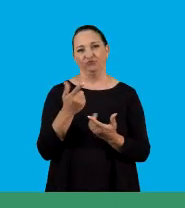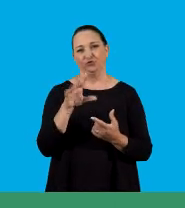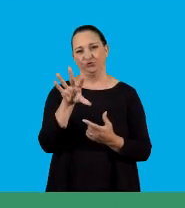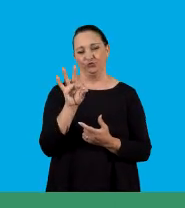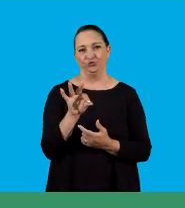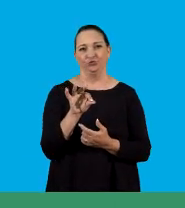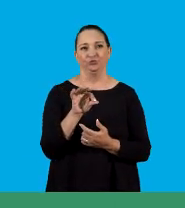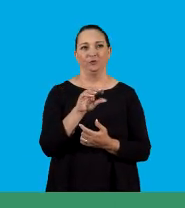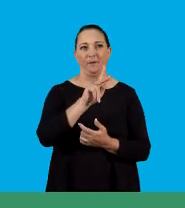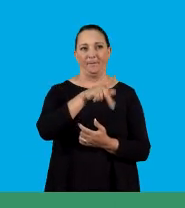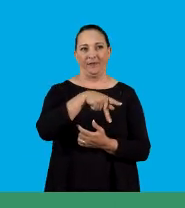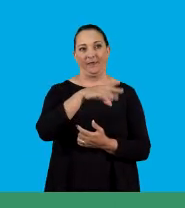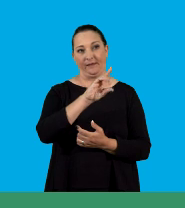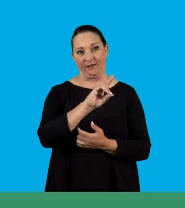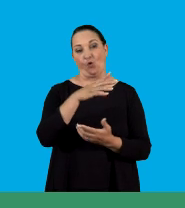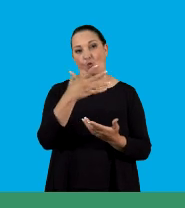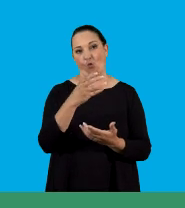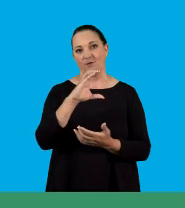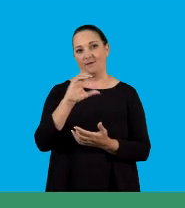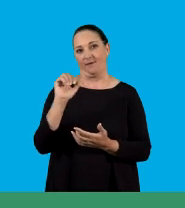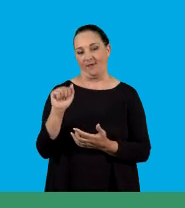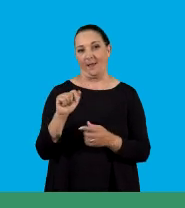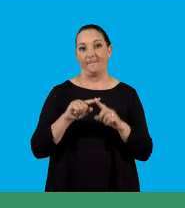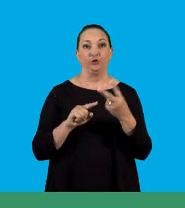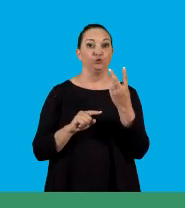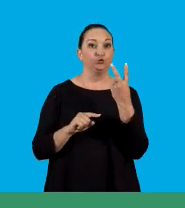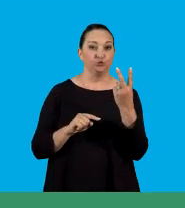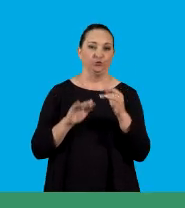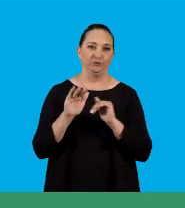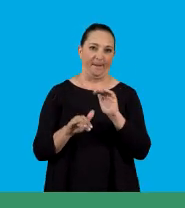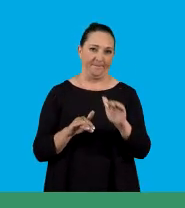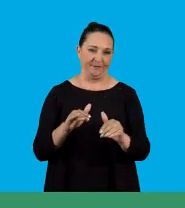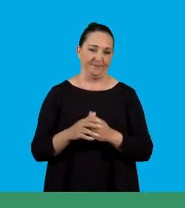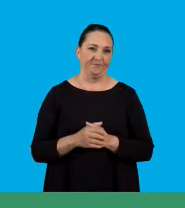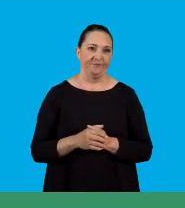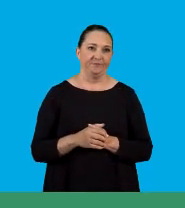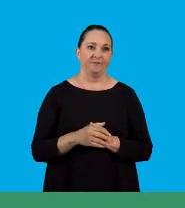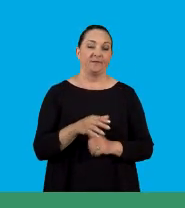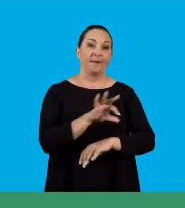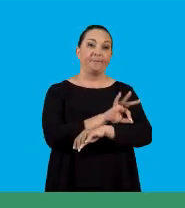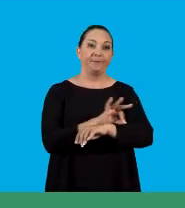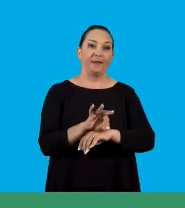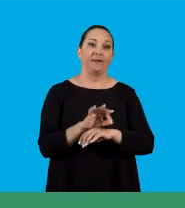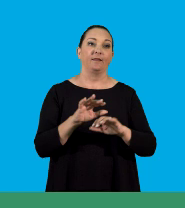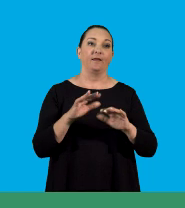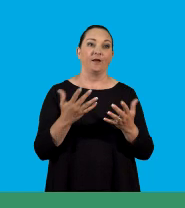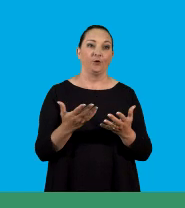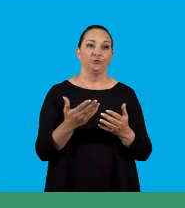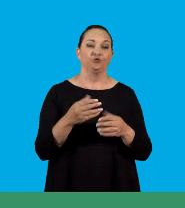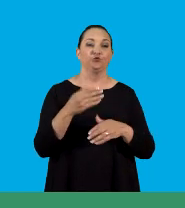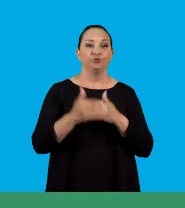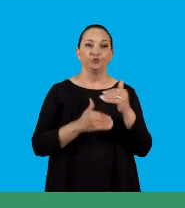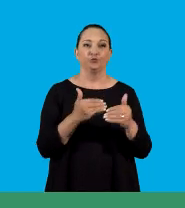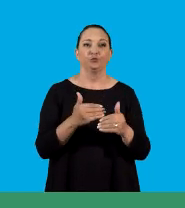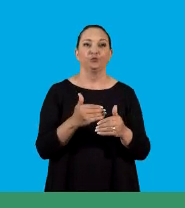you choose, because the question is looking for 2 steps. So the first step, to plan. What are we talking about with planning? The